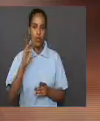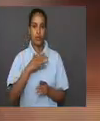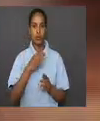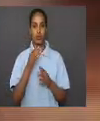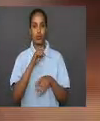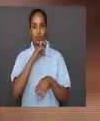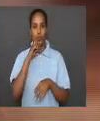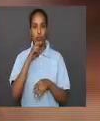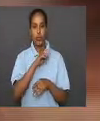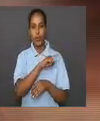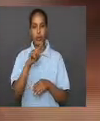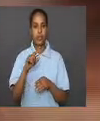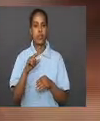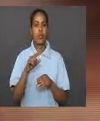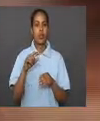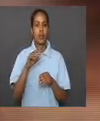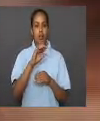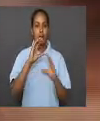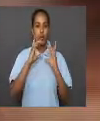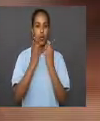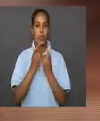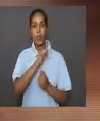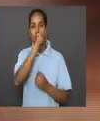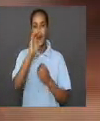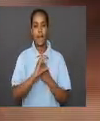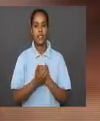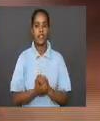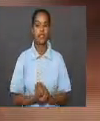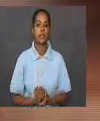solids when they are at room temperature.